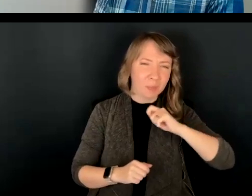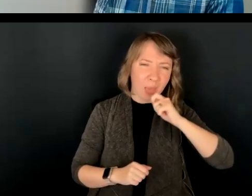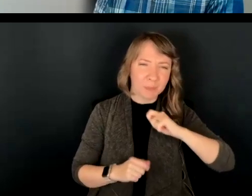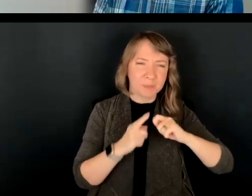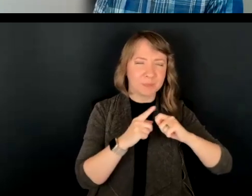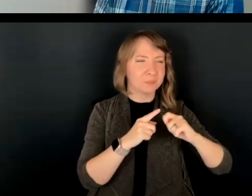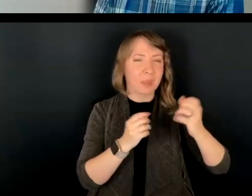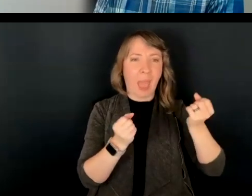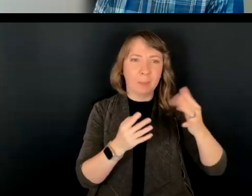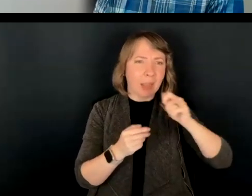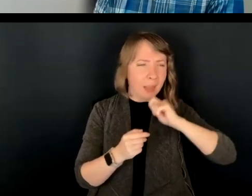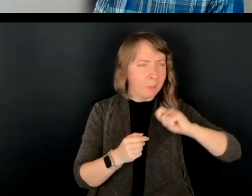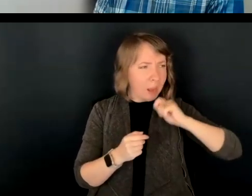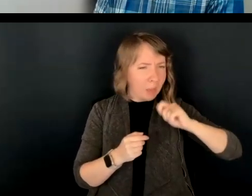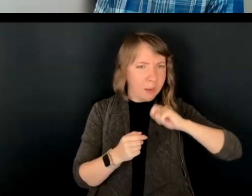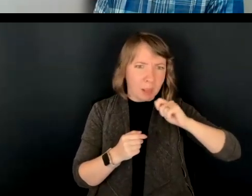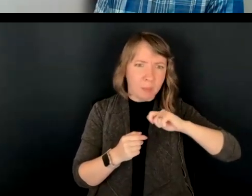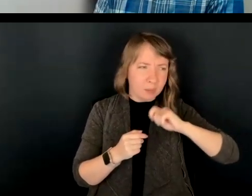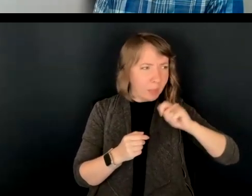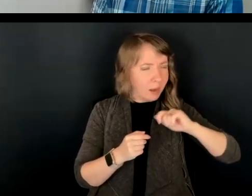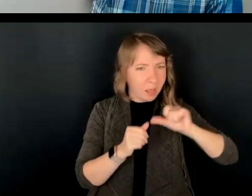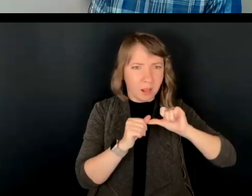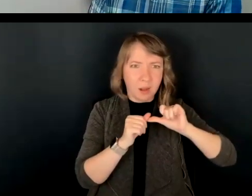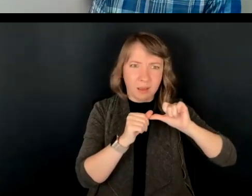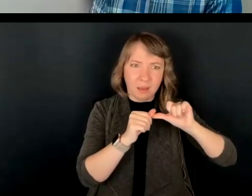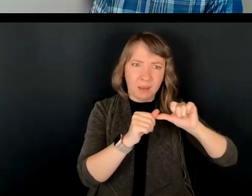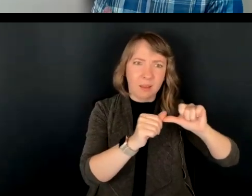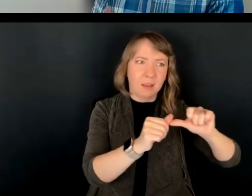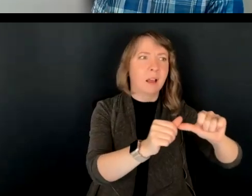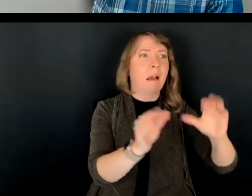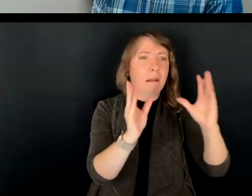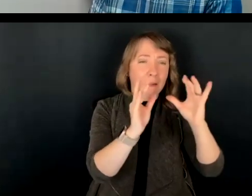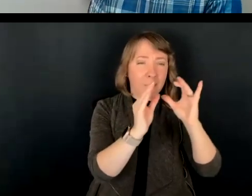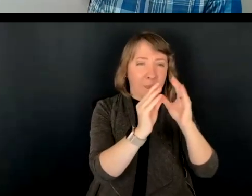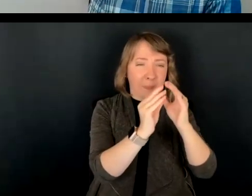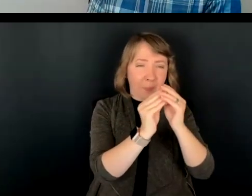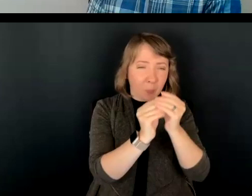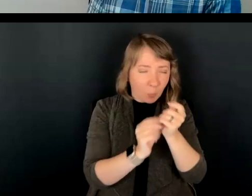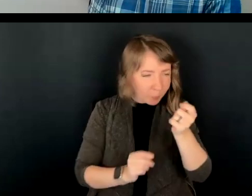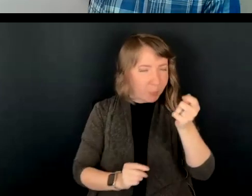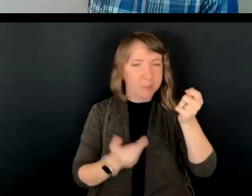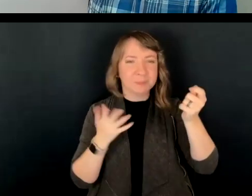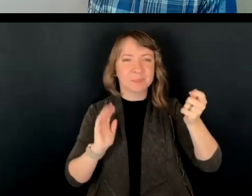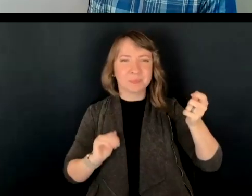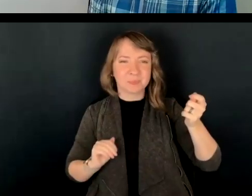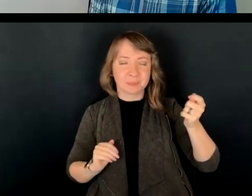it always seems like a few more than I thought it was going to take. So just setting those expectations is